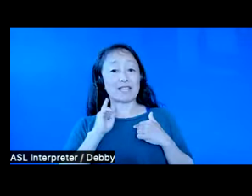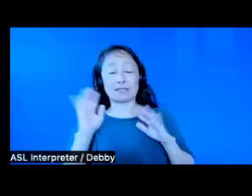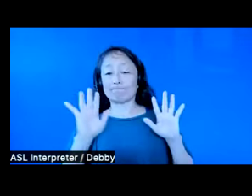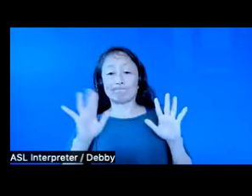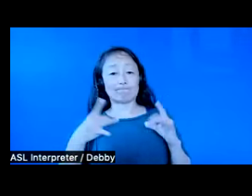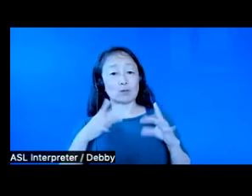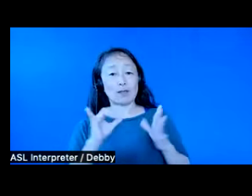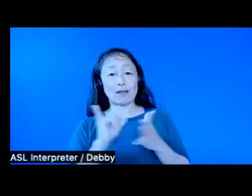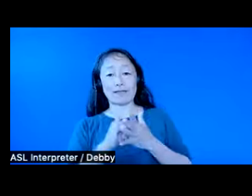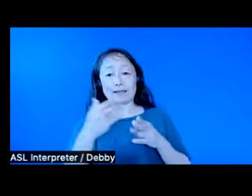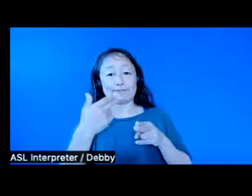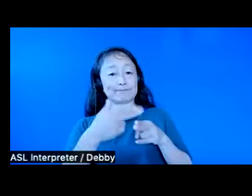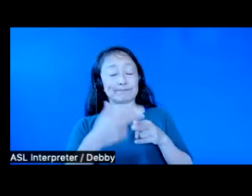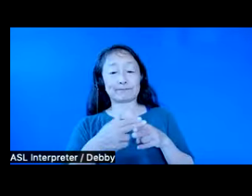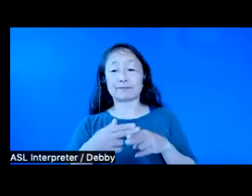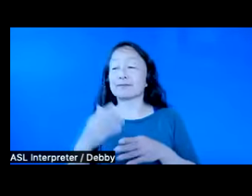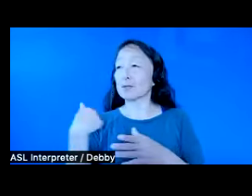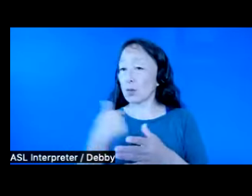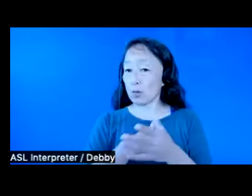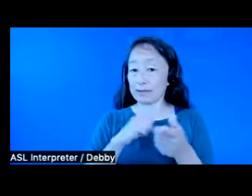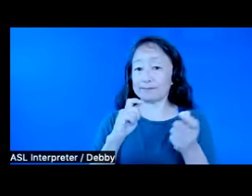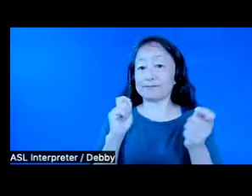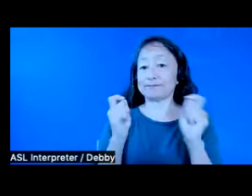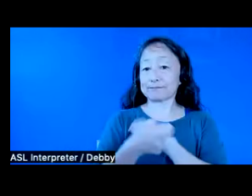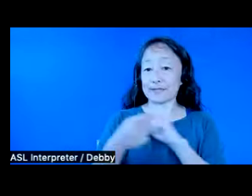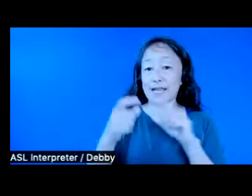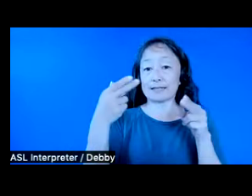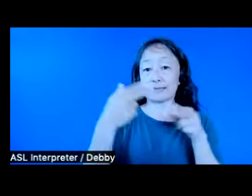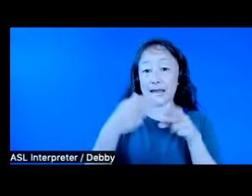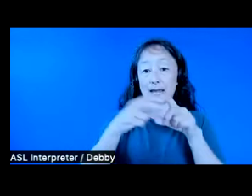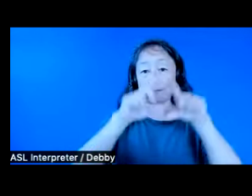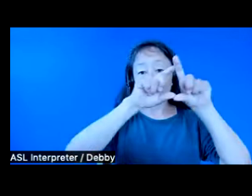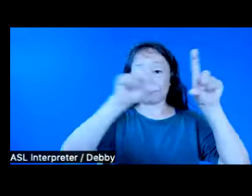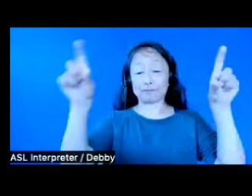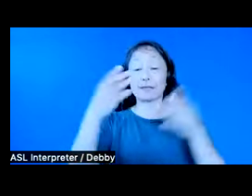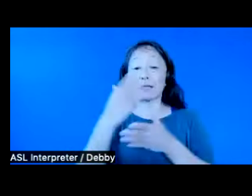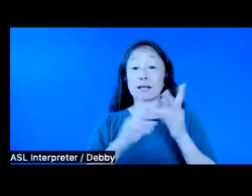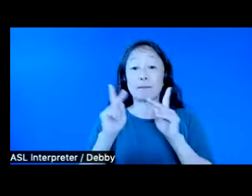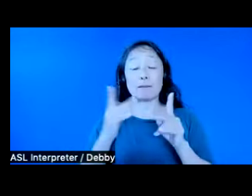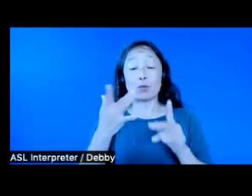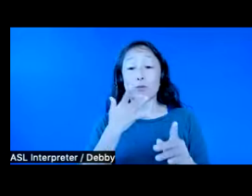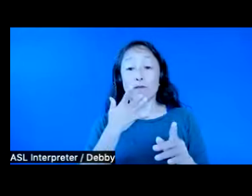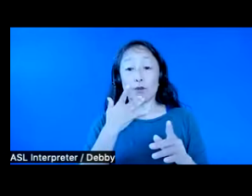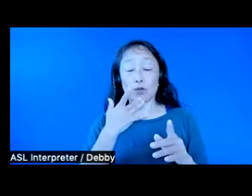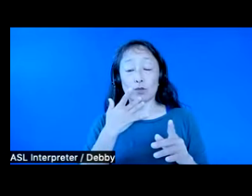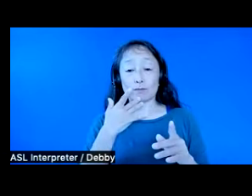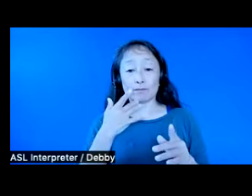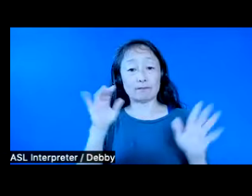title. Some folks choose to identify as survivors. So I made this a